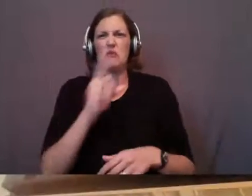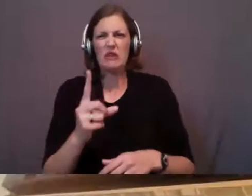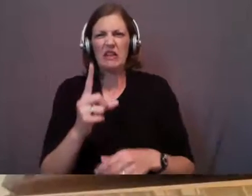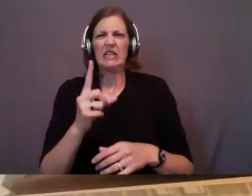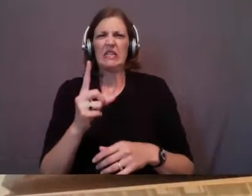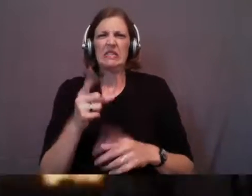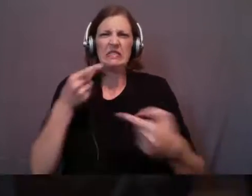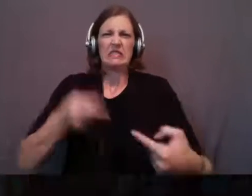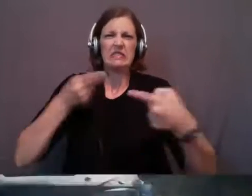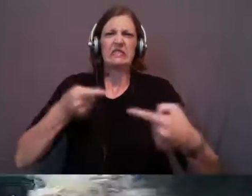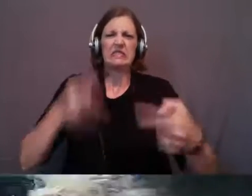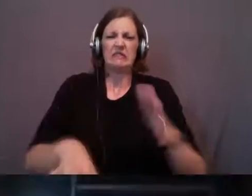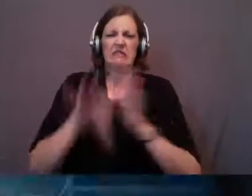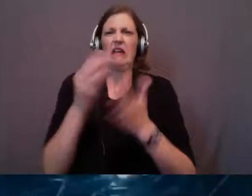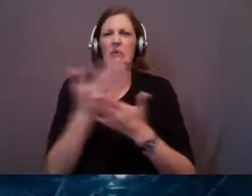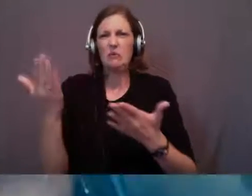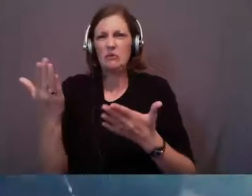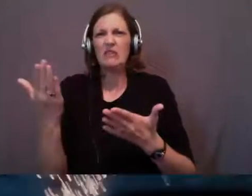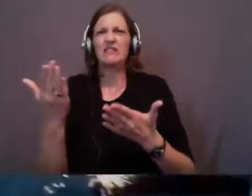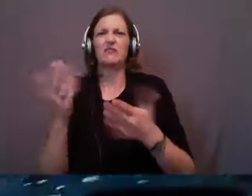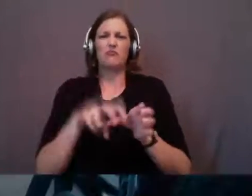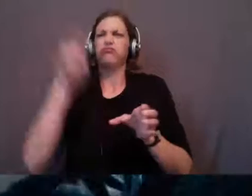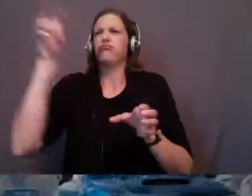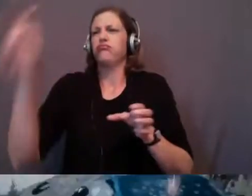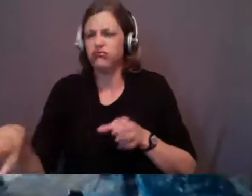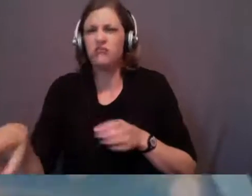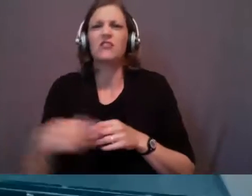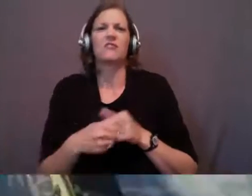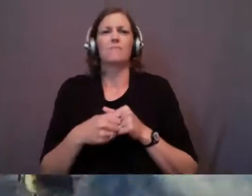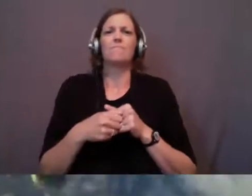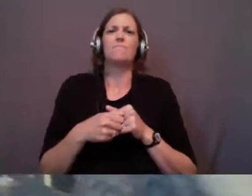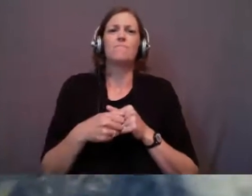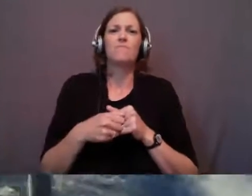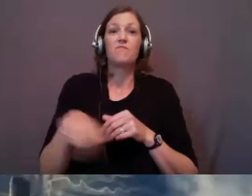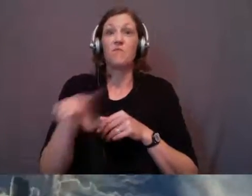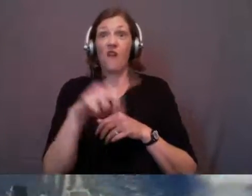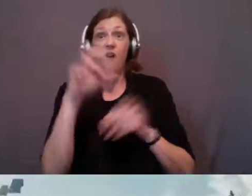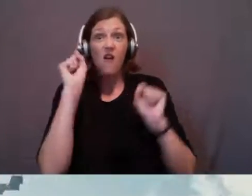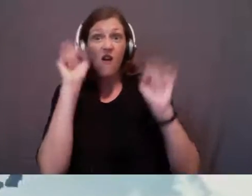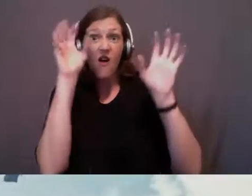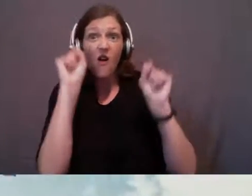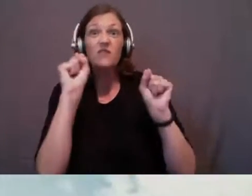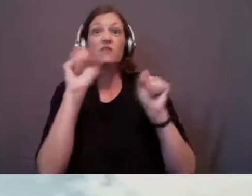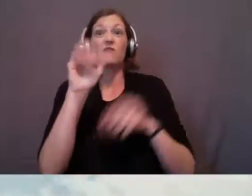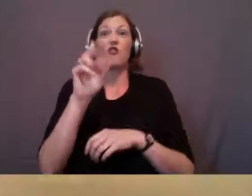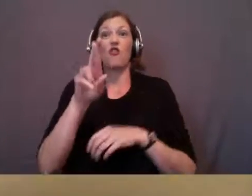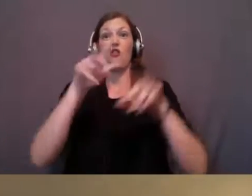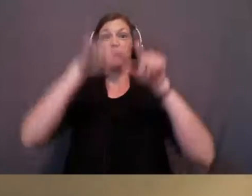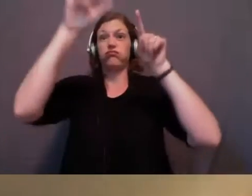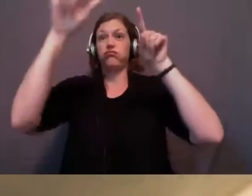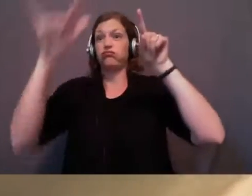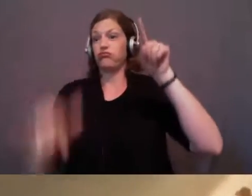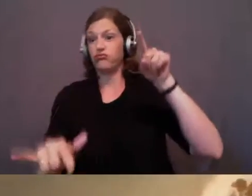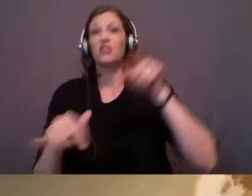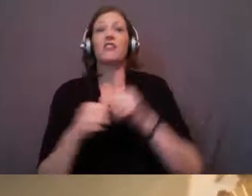a car out of. Experience some of the most over-the-top set pieces of the year, like this awesome car skydiving sequence. Then